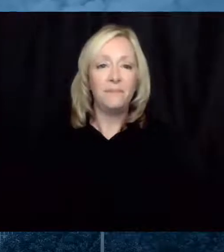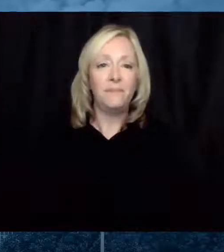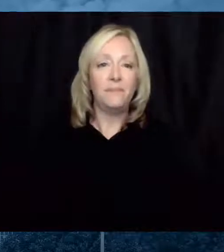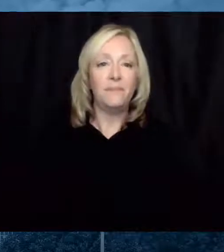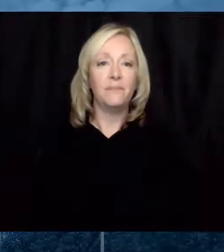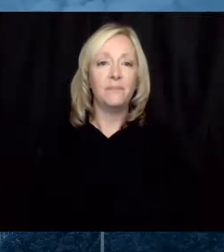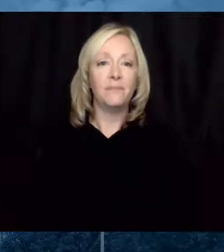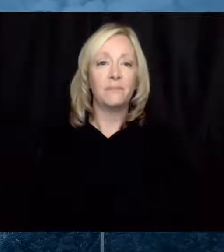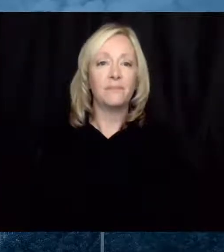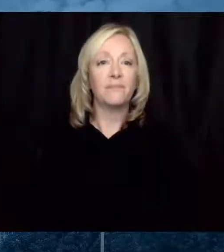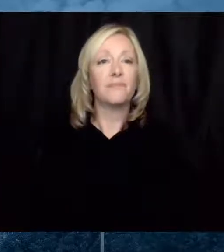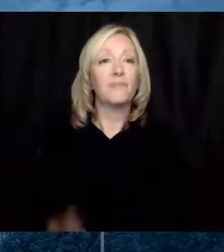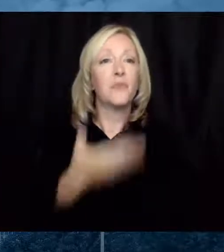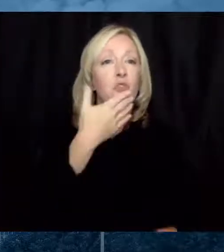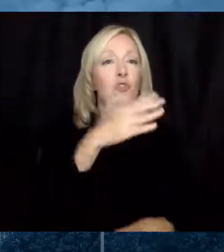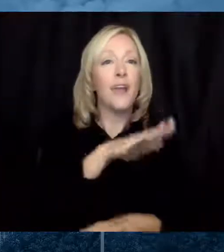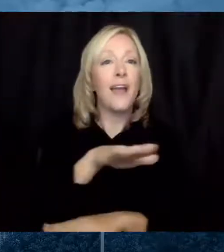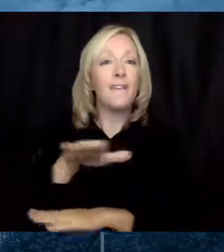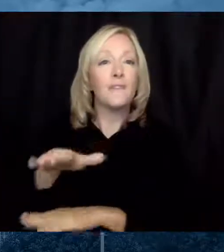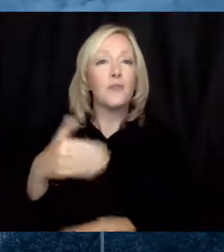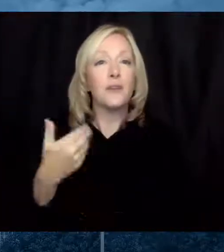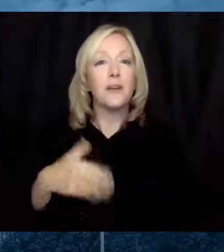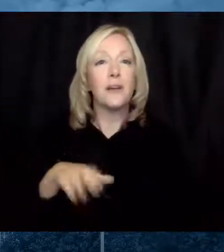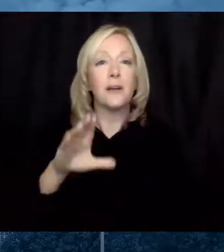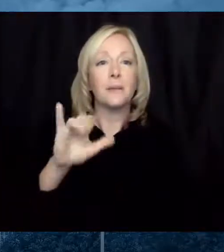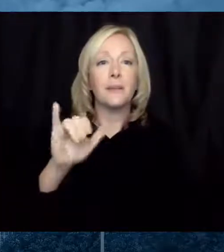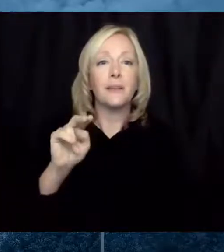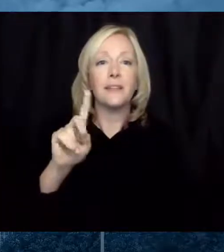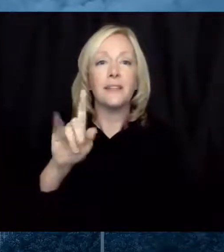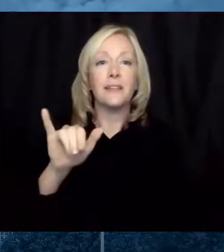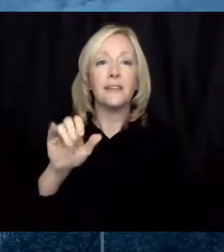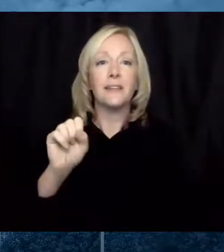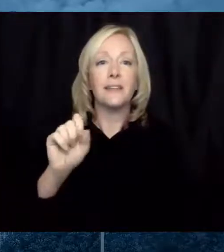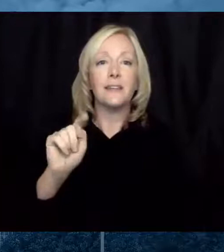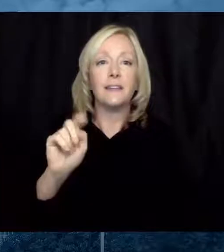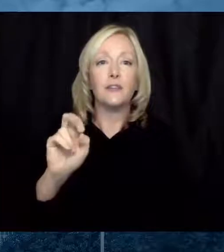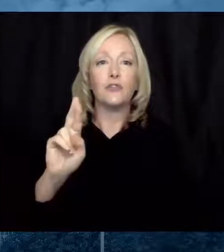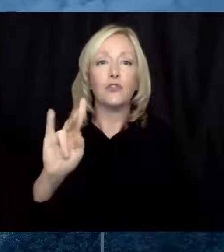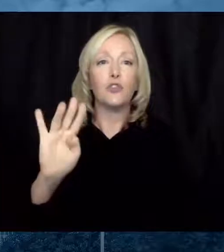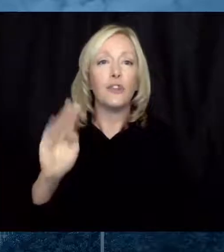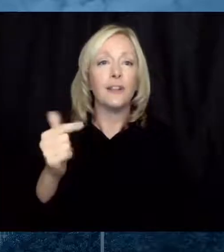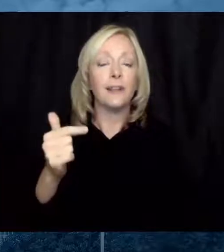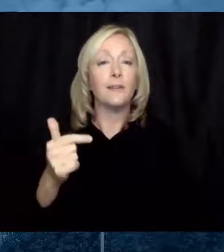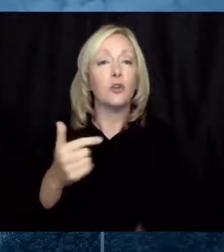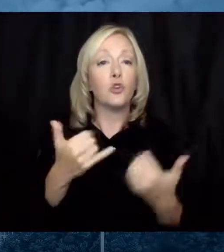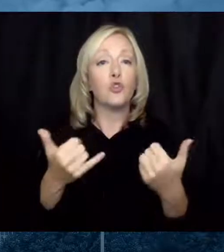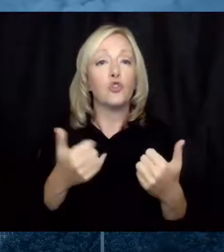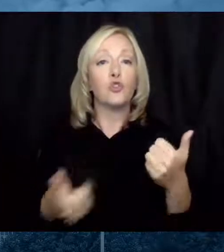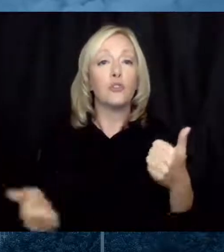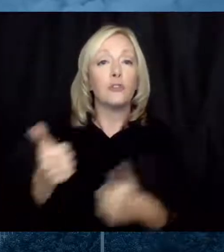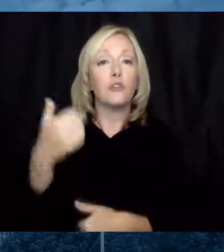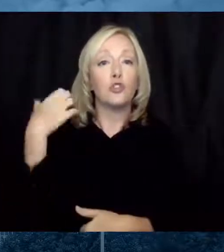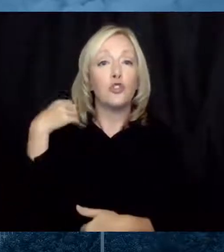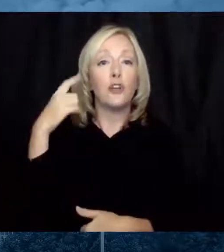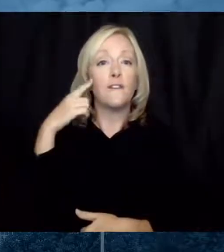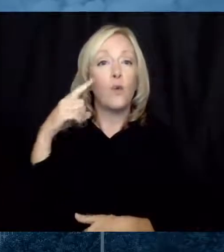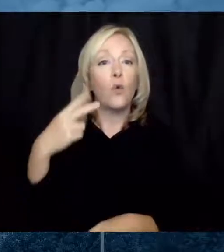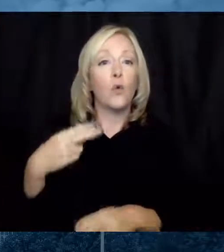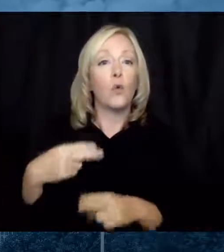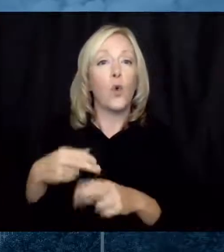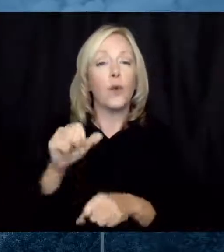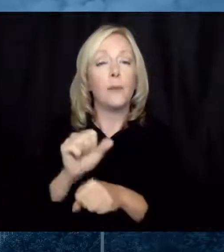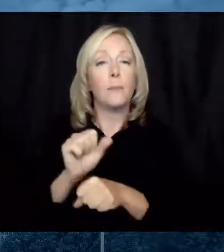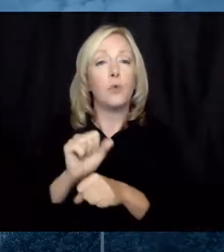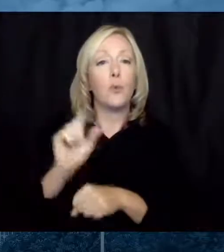Good afternoon, everyone. I'm Cindy Sterling, and I'm the current chair of the Employment First Commission. I also work for a